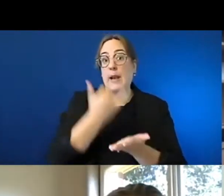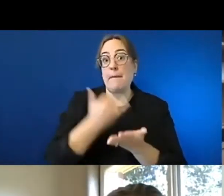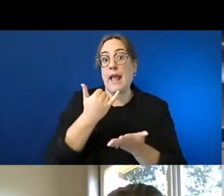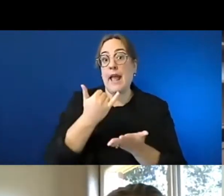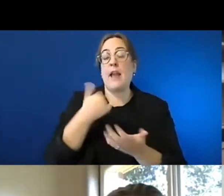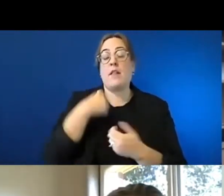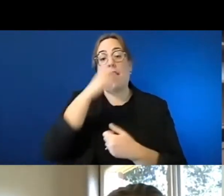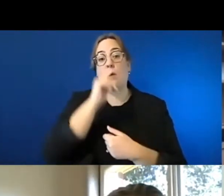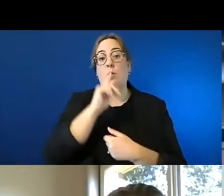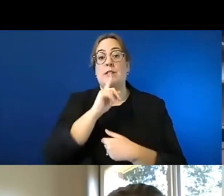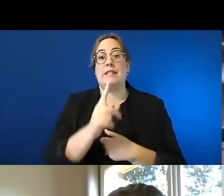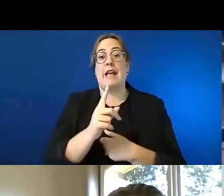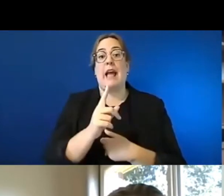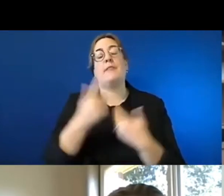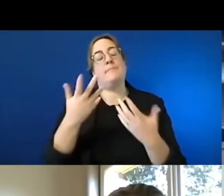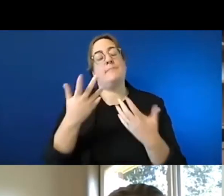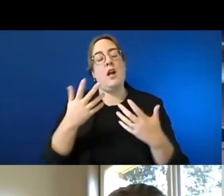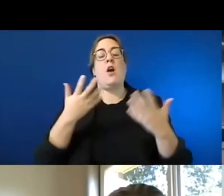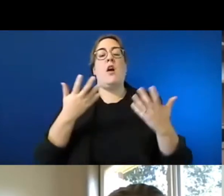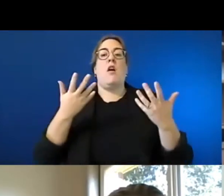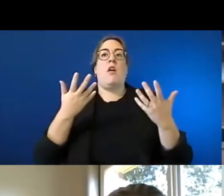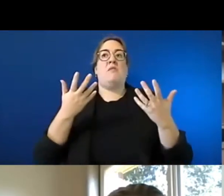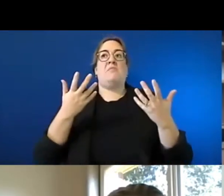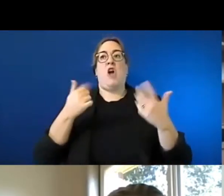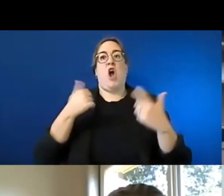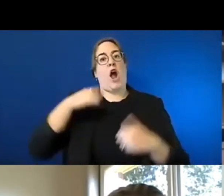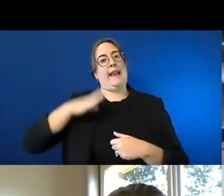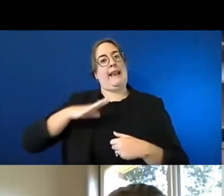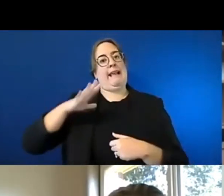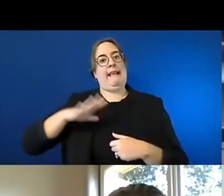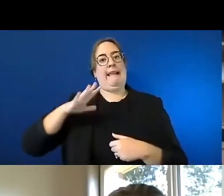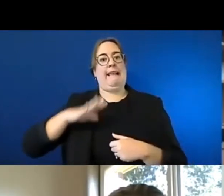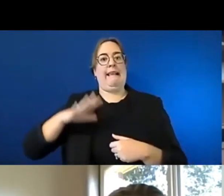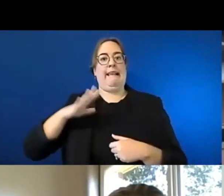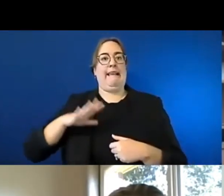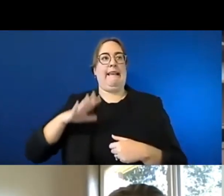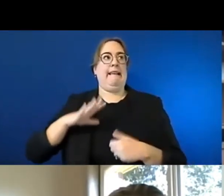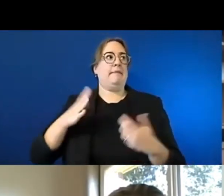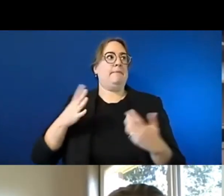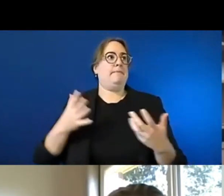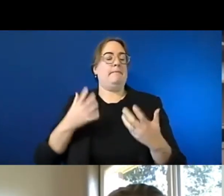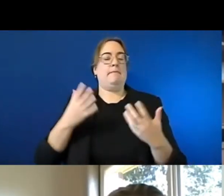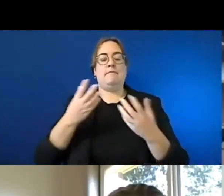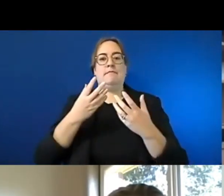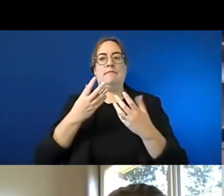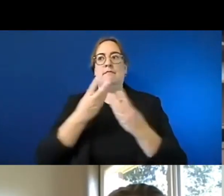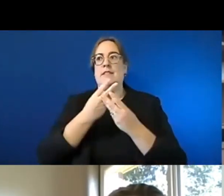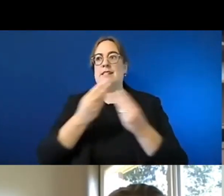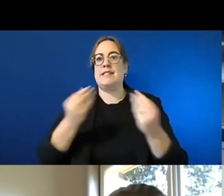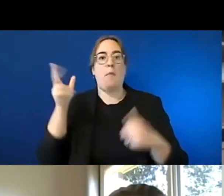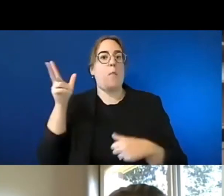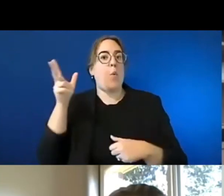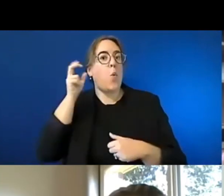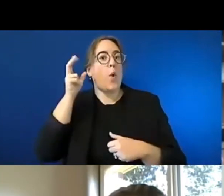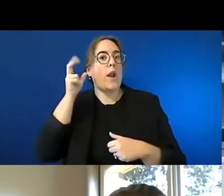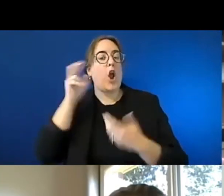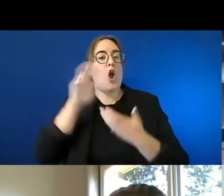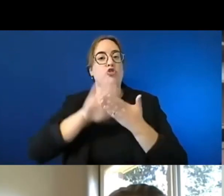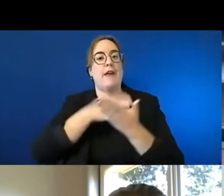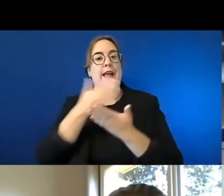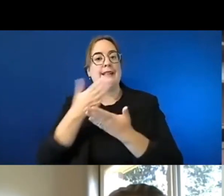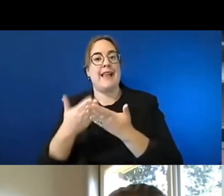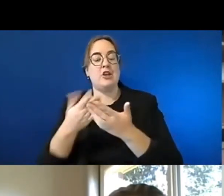to explain that you're going to require some audio translation for anything that's